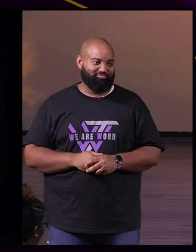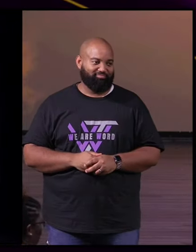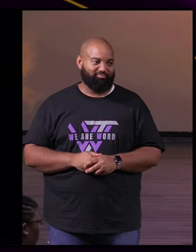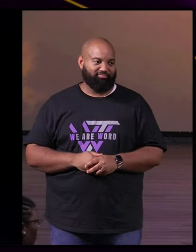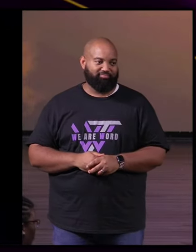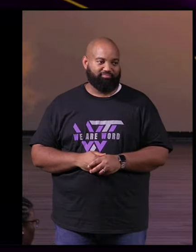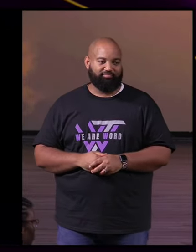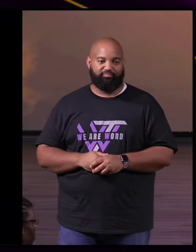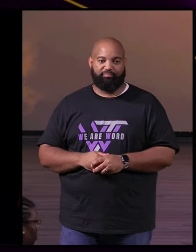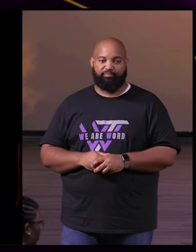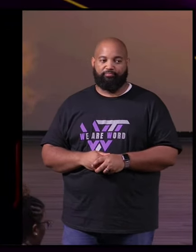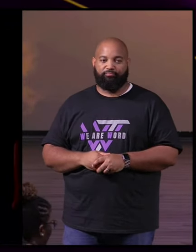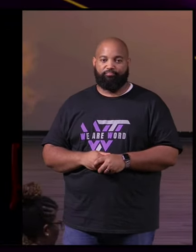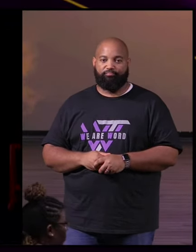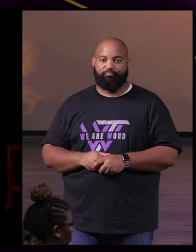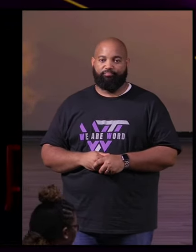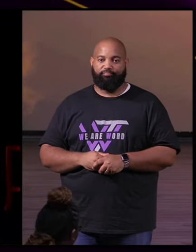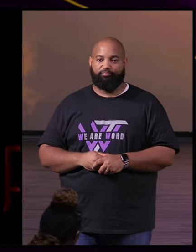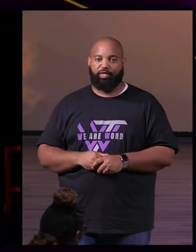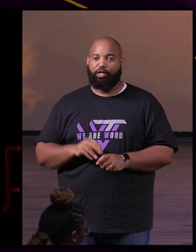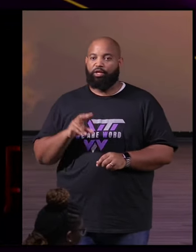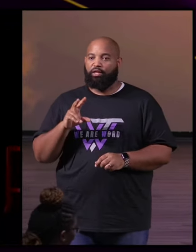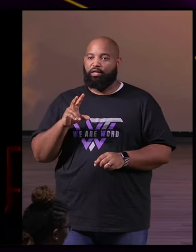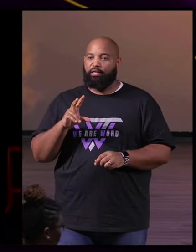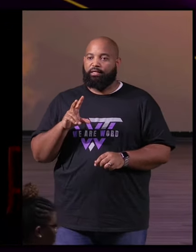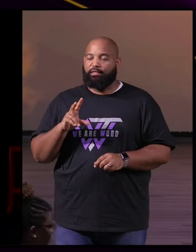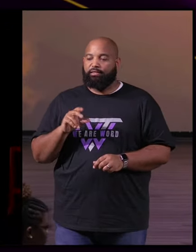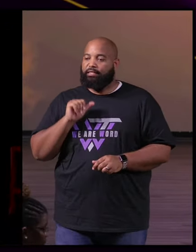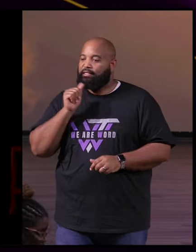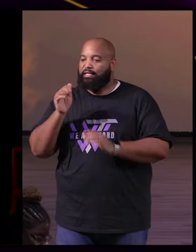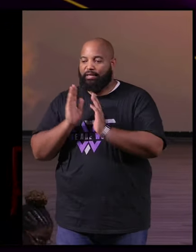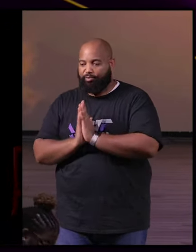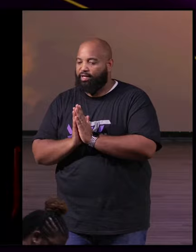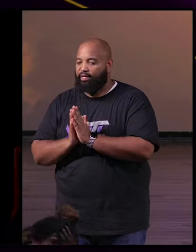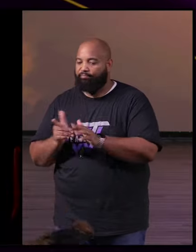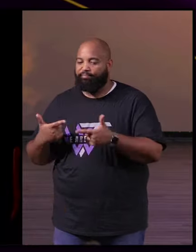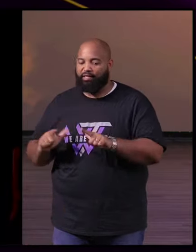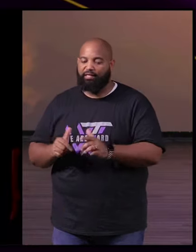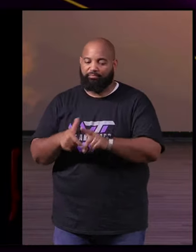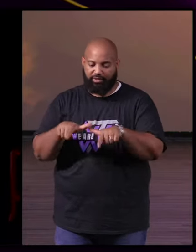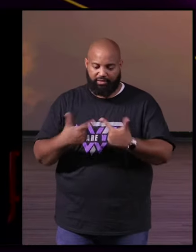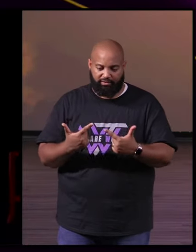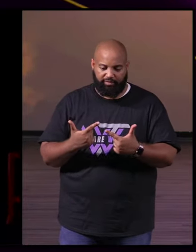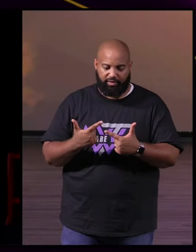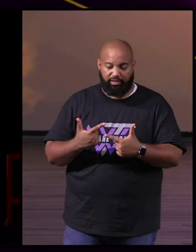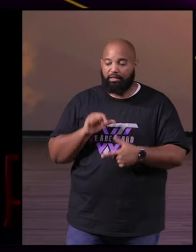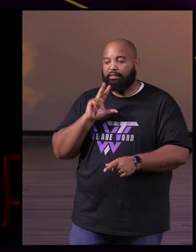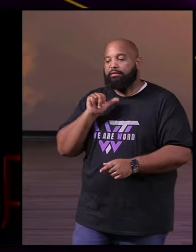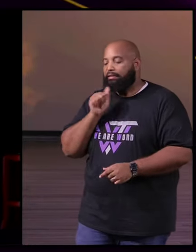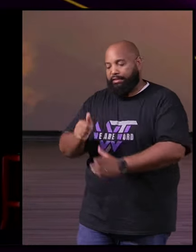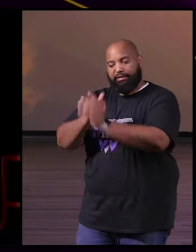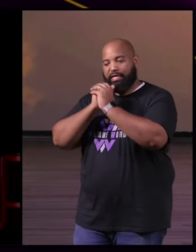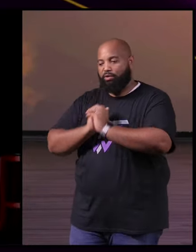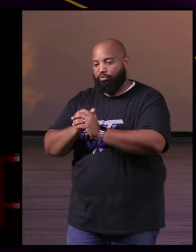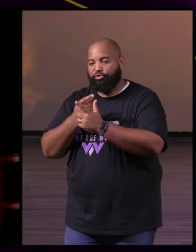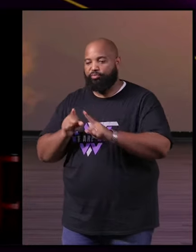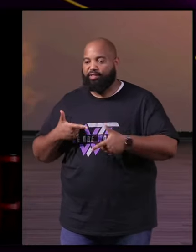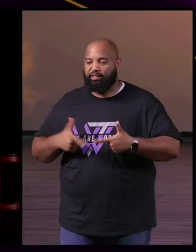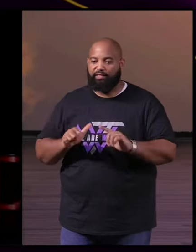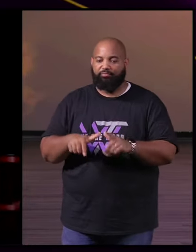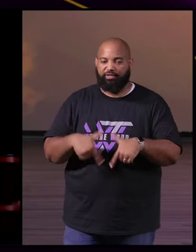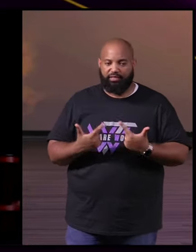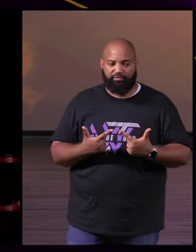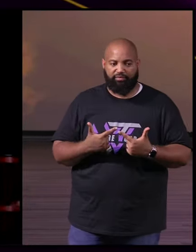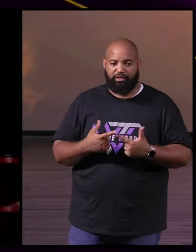No praying, and he lets him live. No worship, and he lets him live.